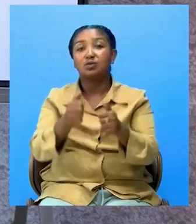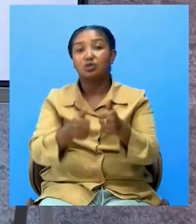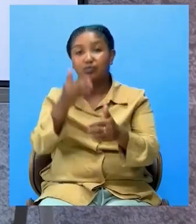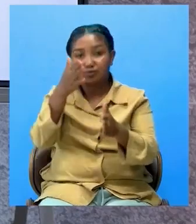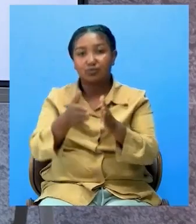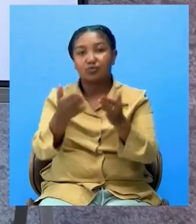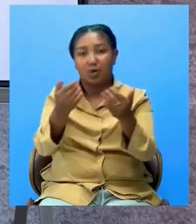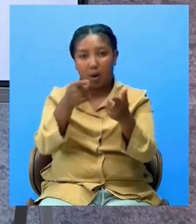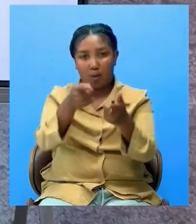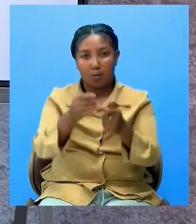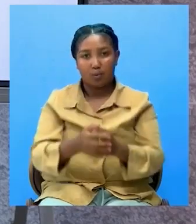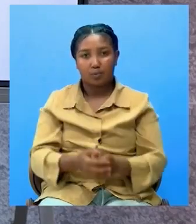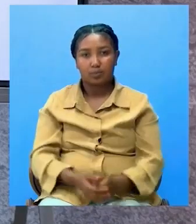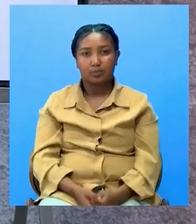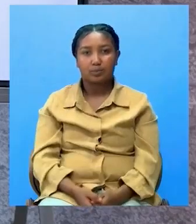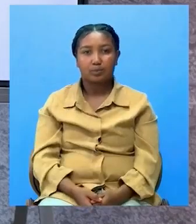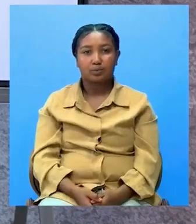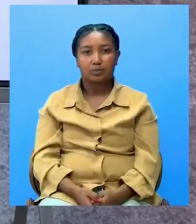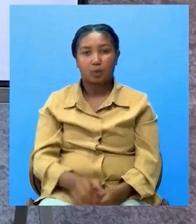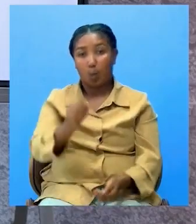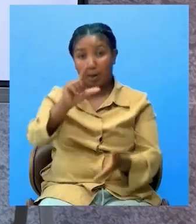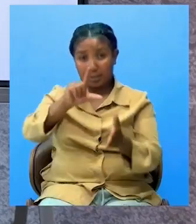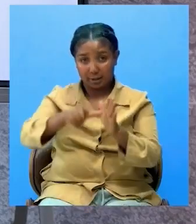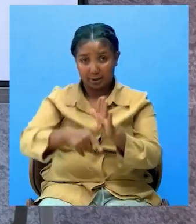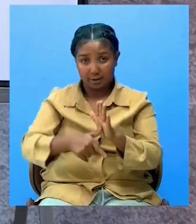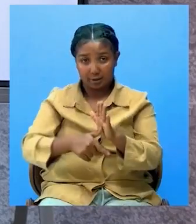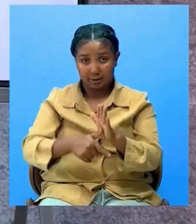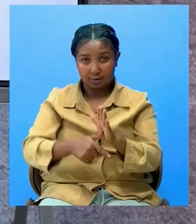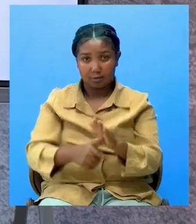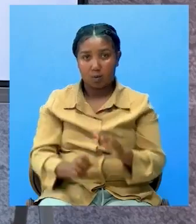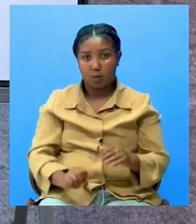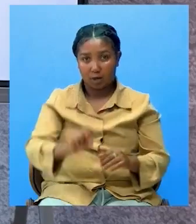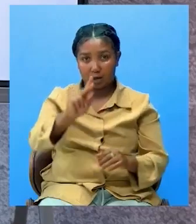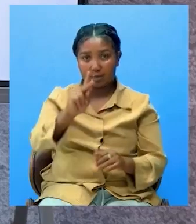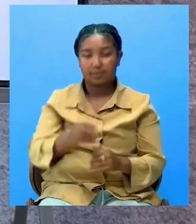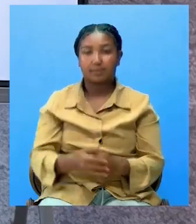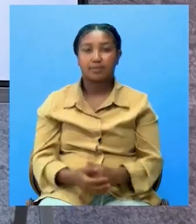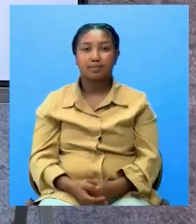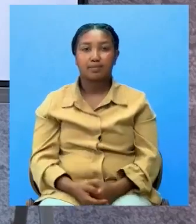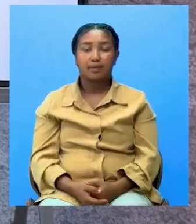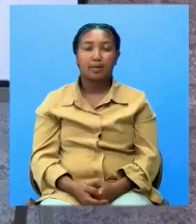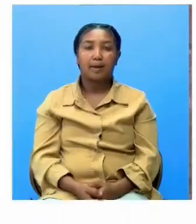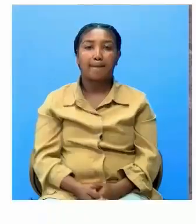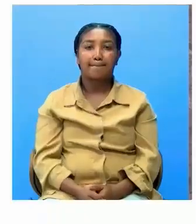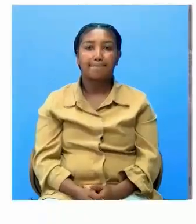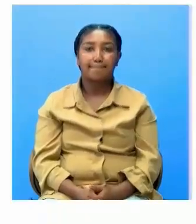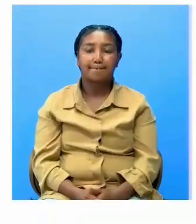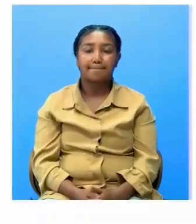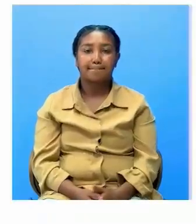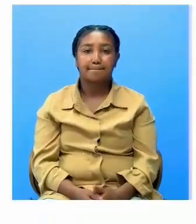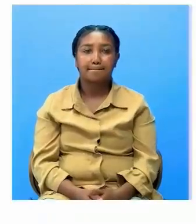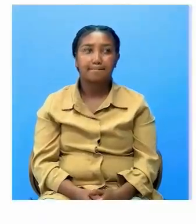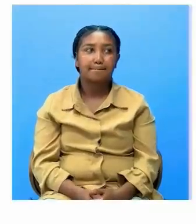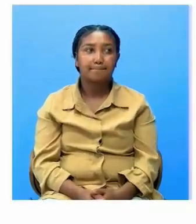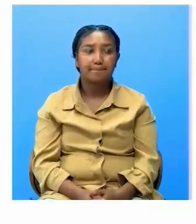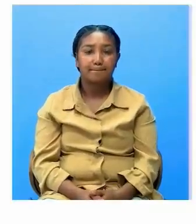done within 1 minute. Is it clear? Okay, activity 1.